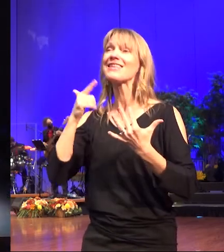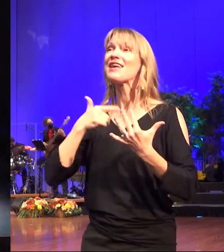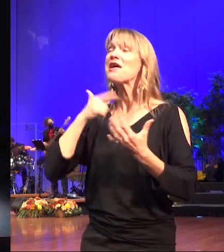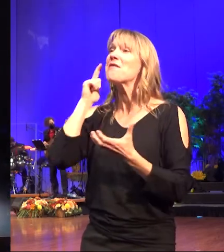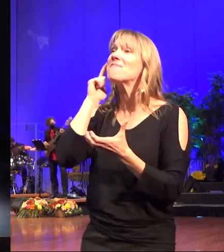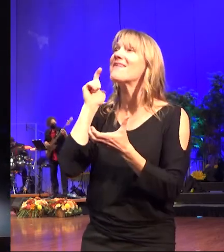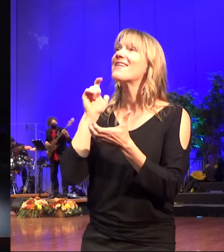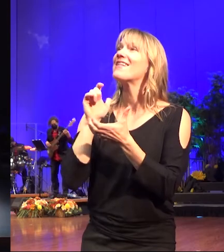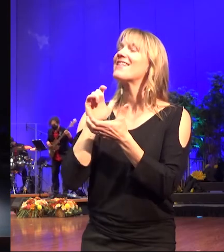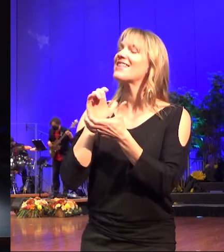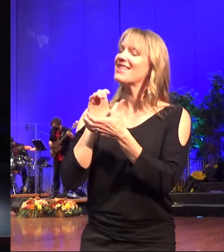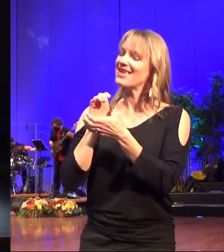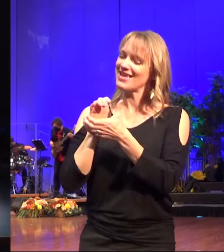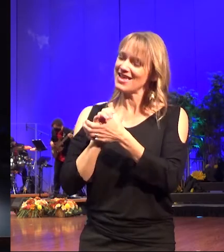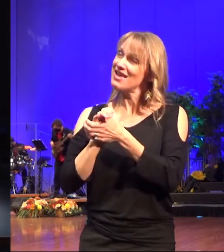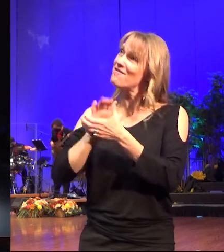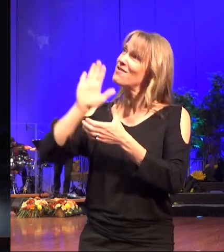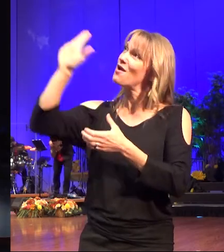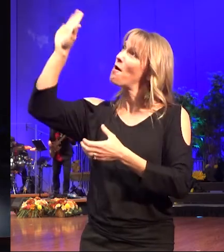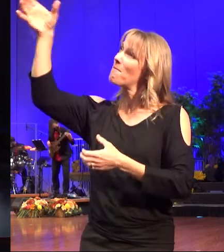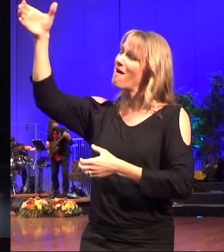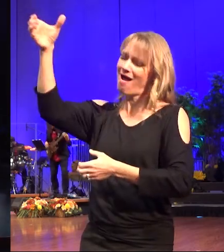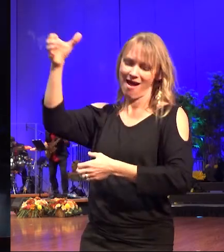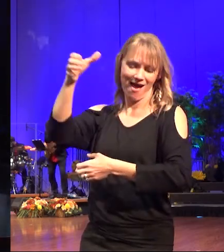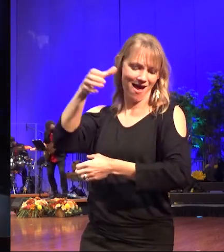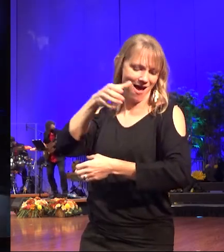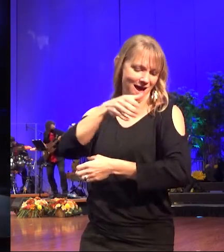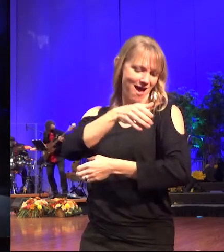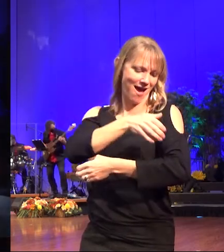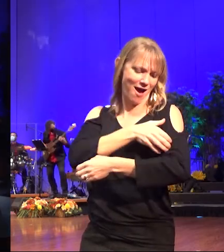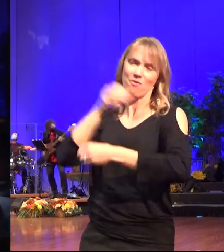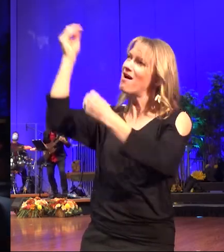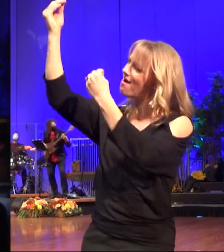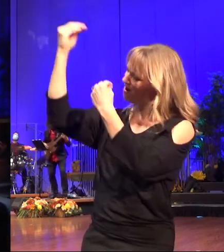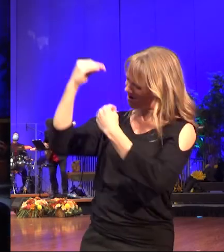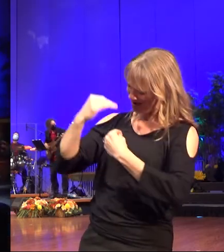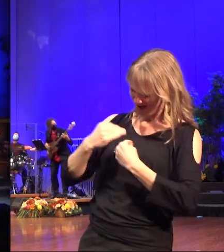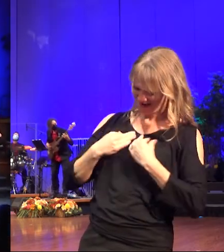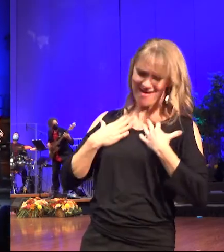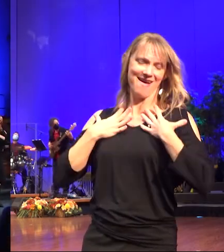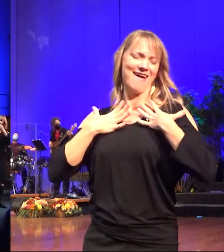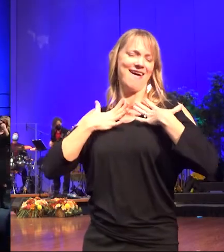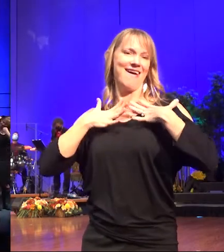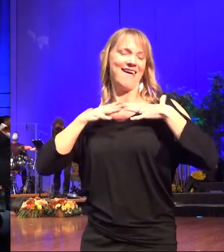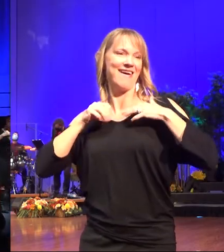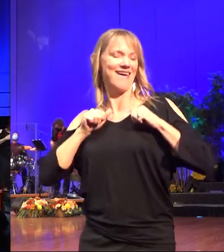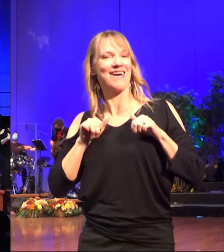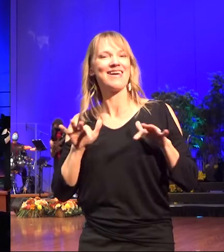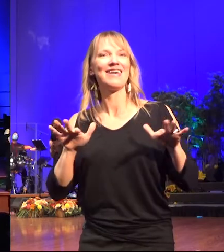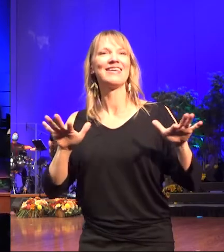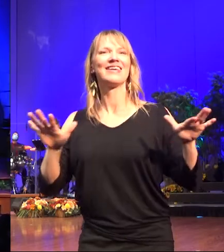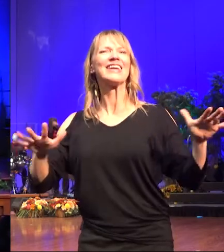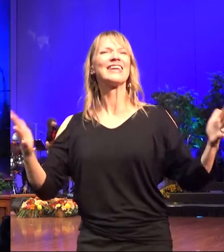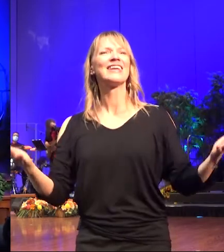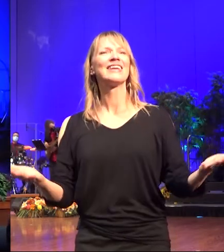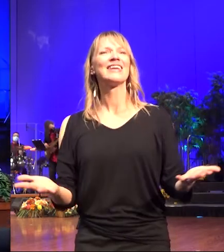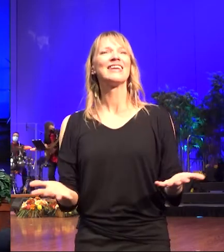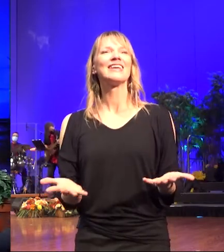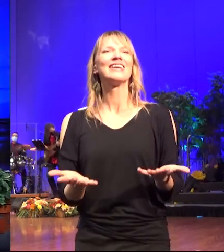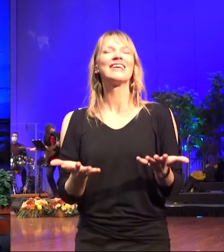grace. I believe that your power is flowing through me in